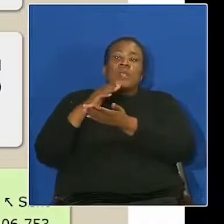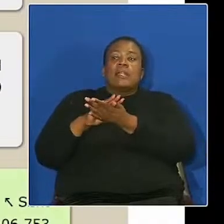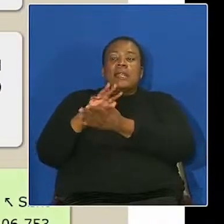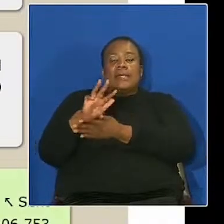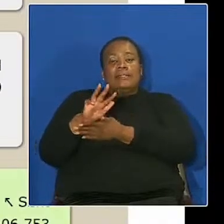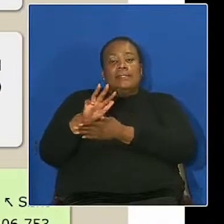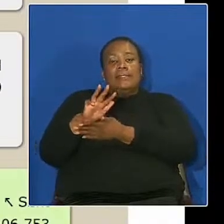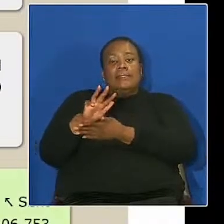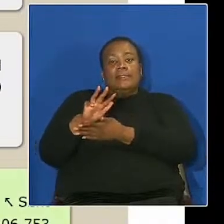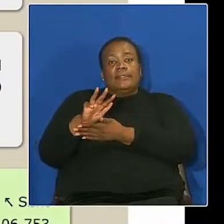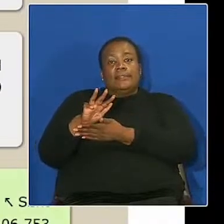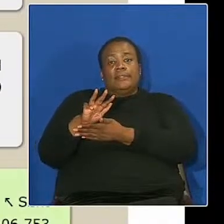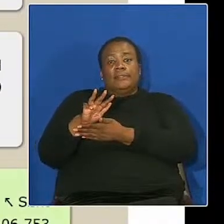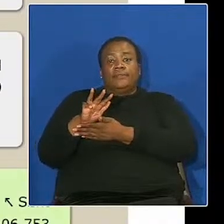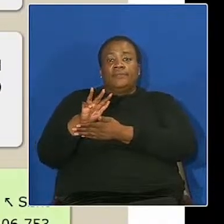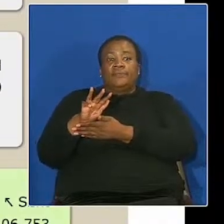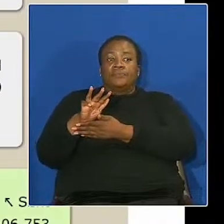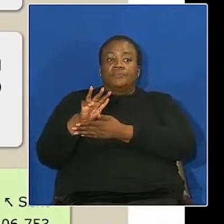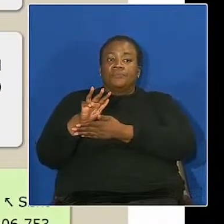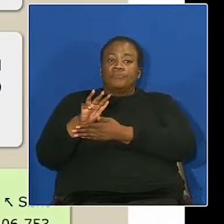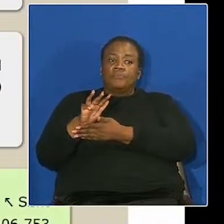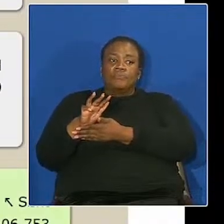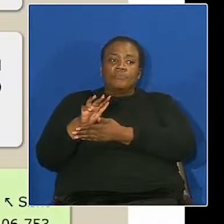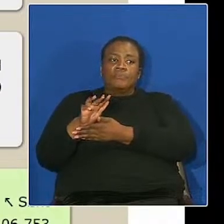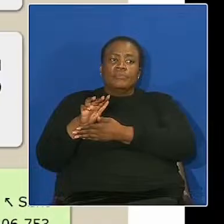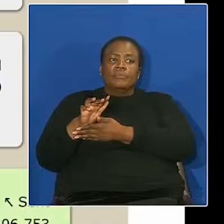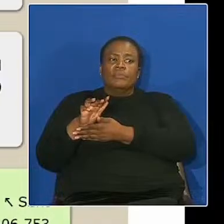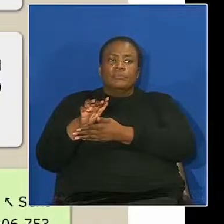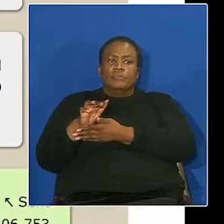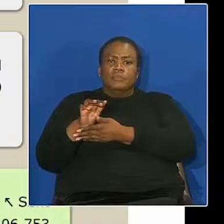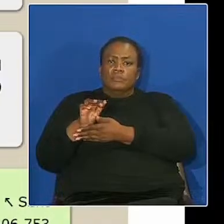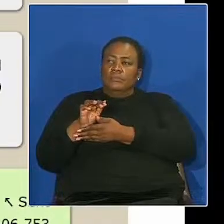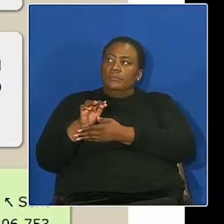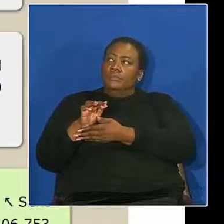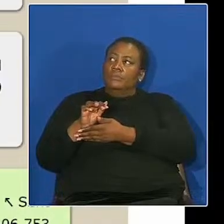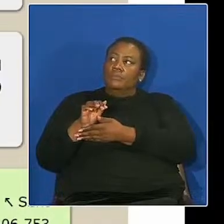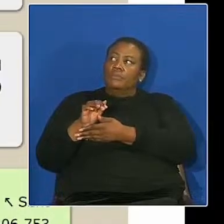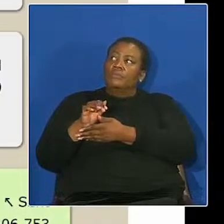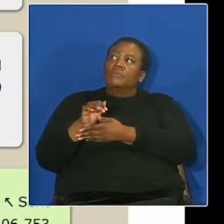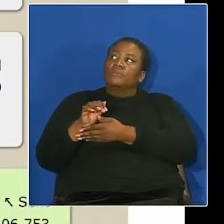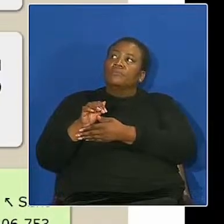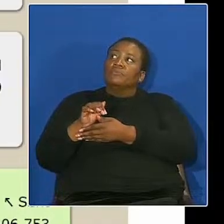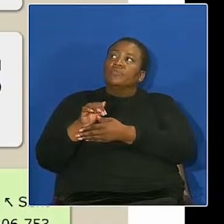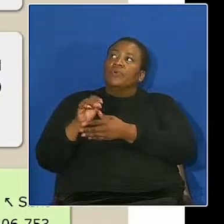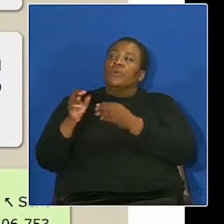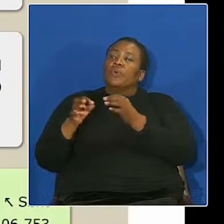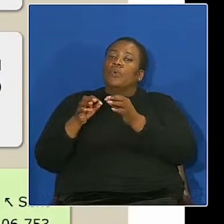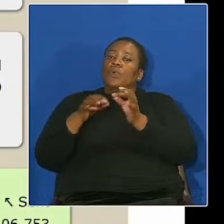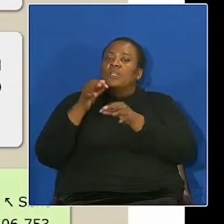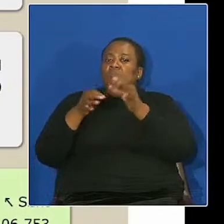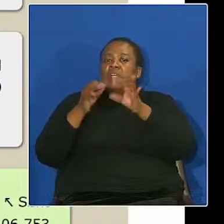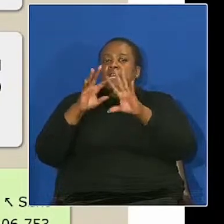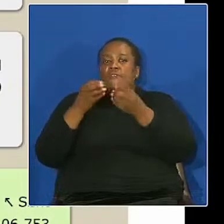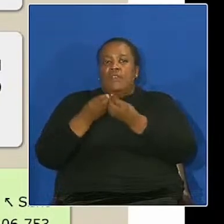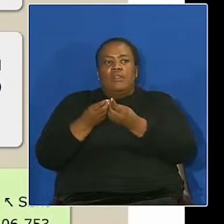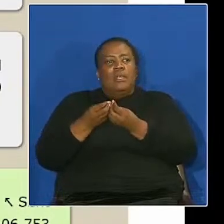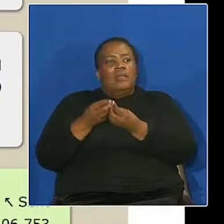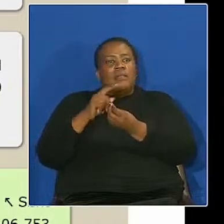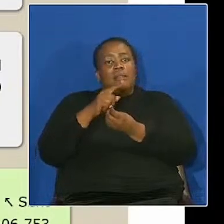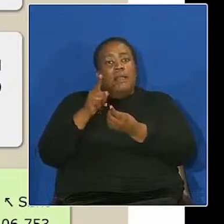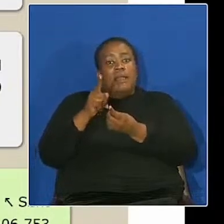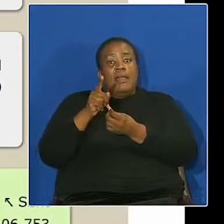by Mr. Brown Mukhozi, touching on almost everything that they've discussed before.